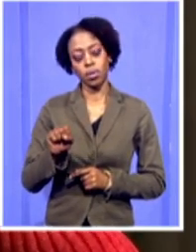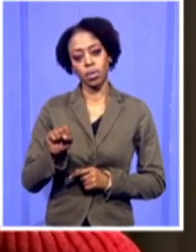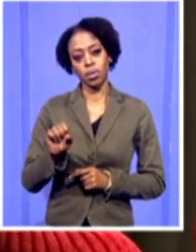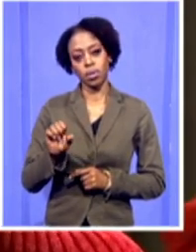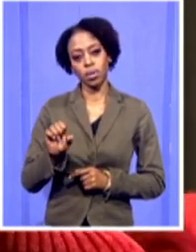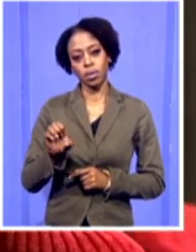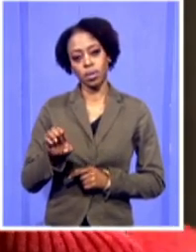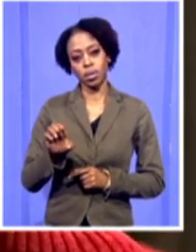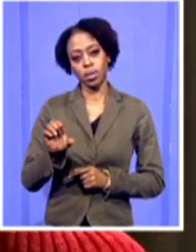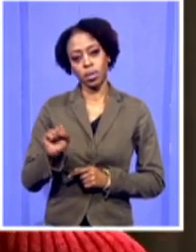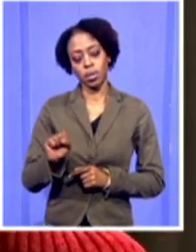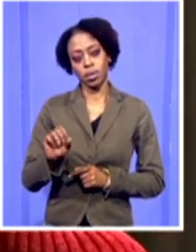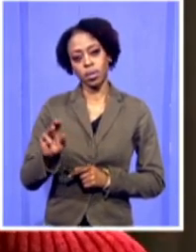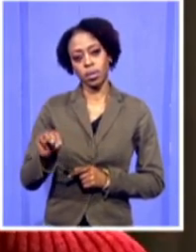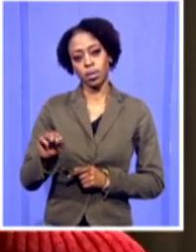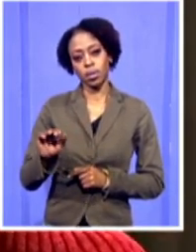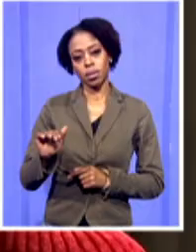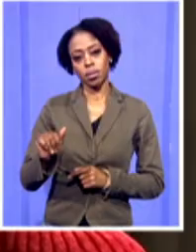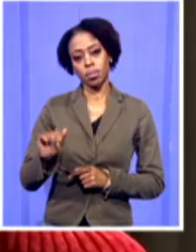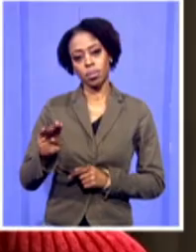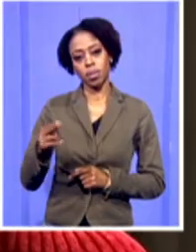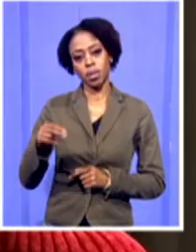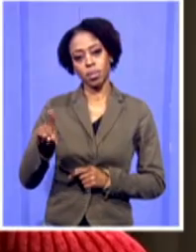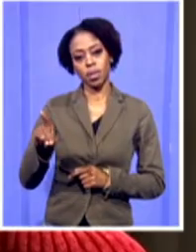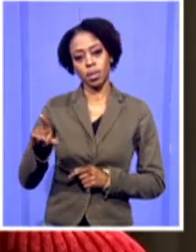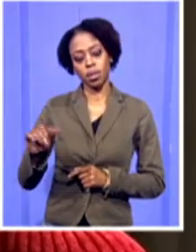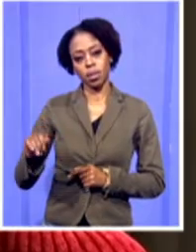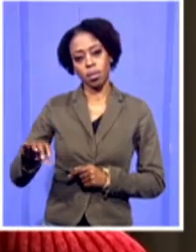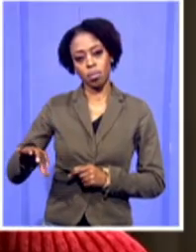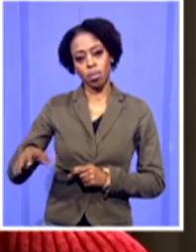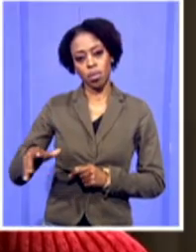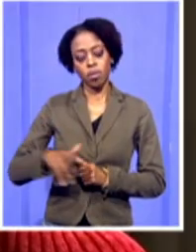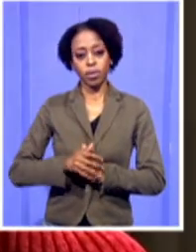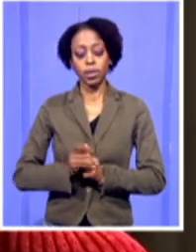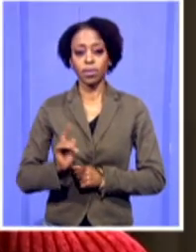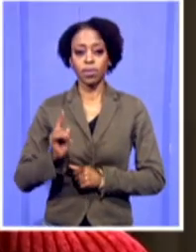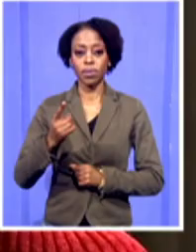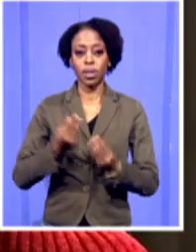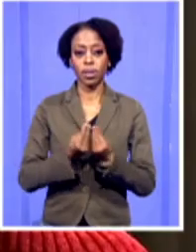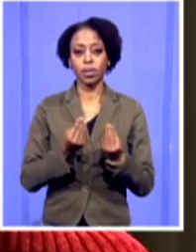province, and we must, Chair, firstly